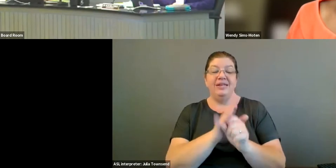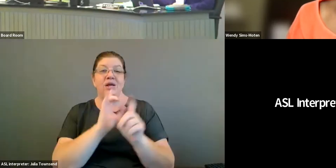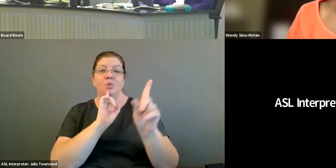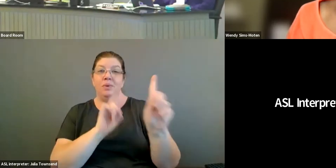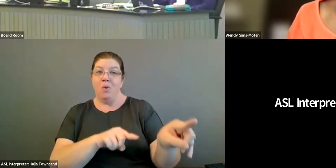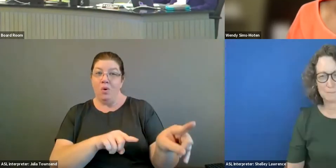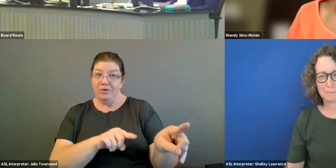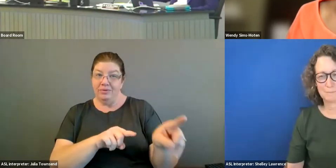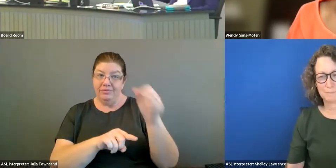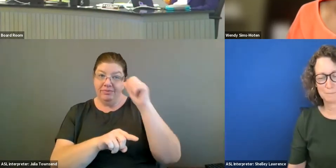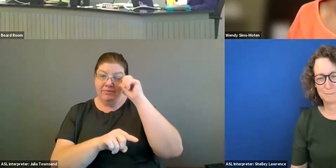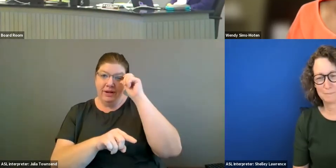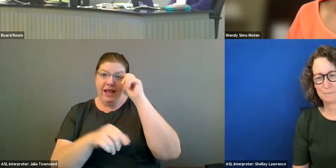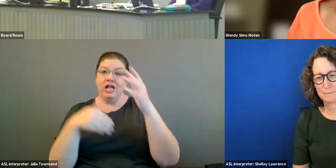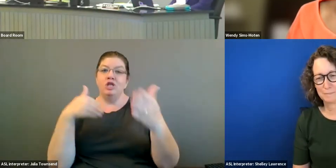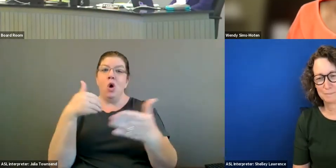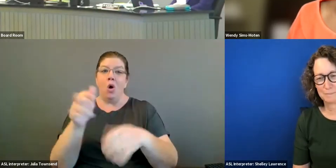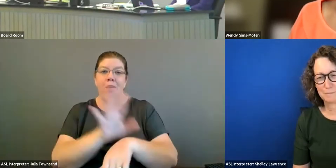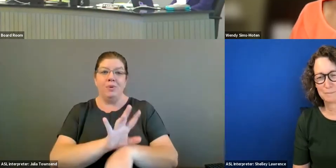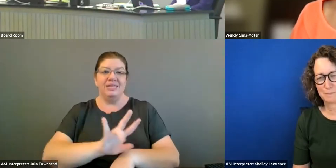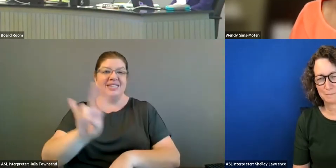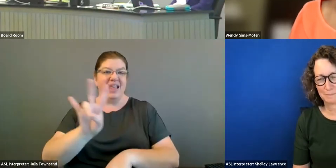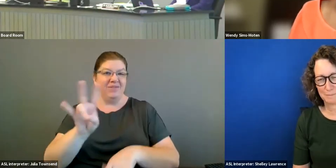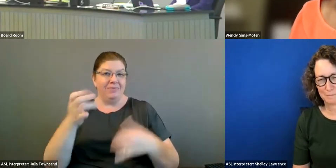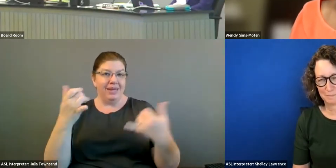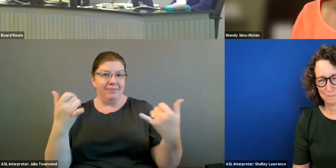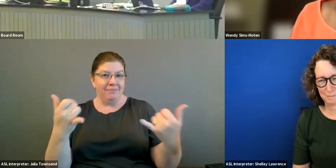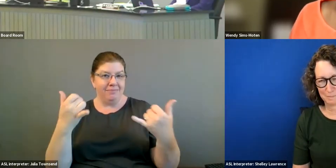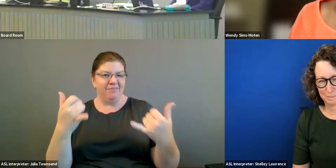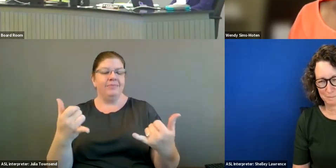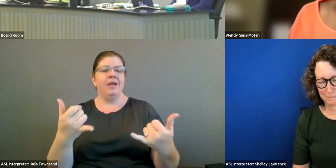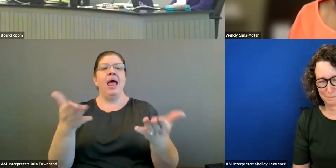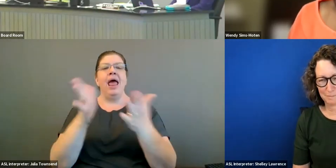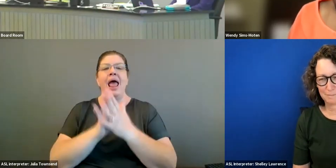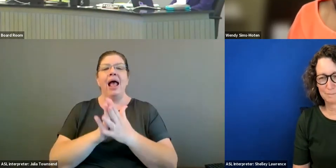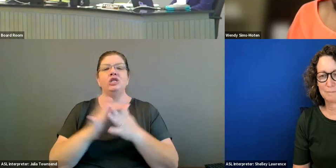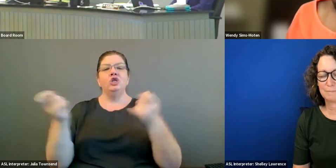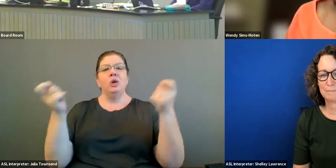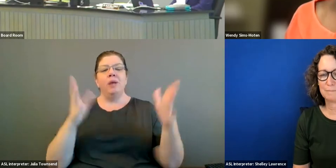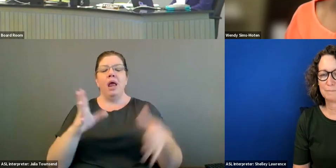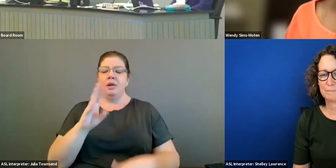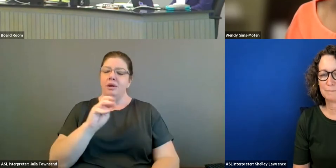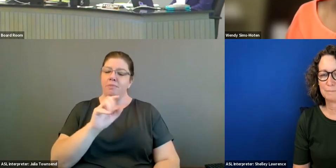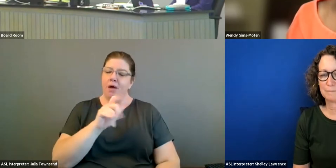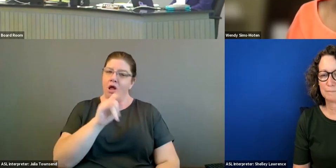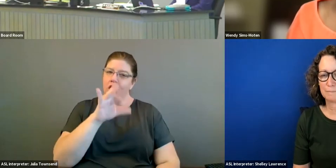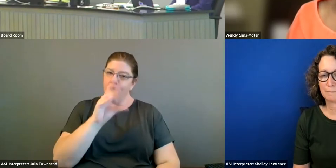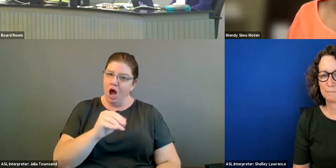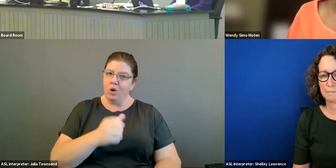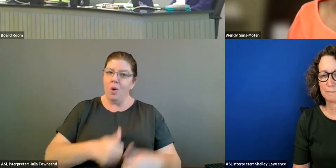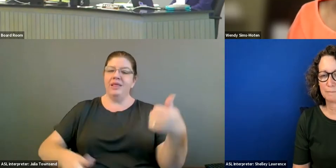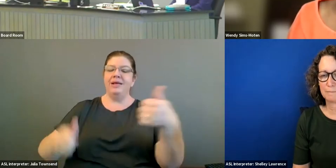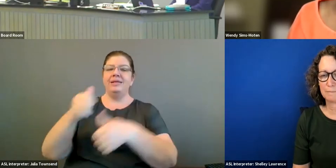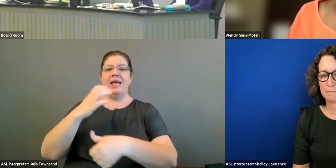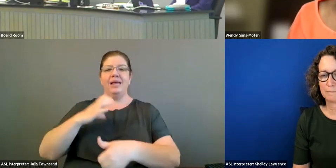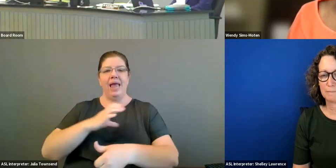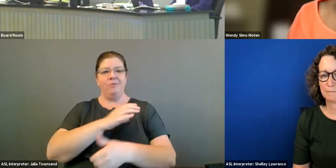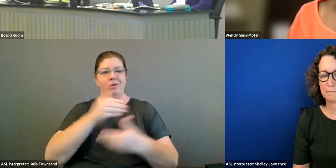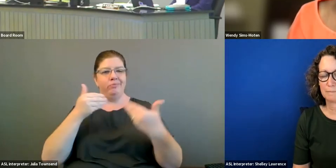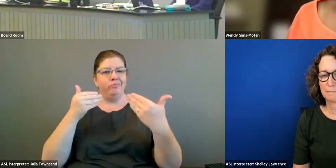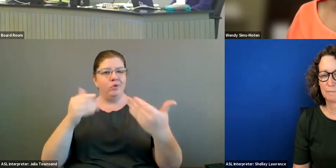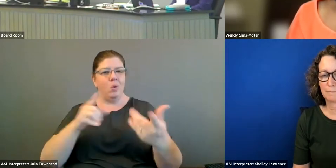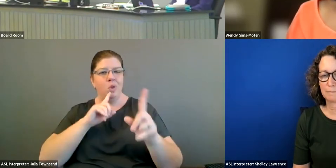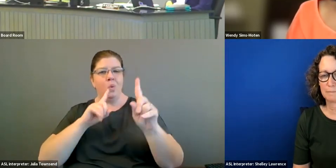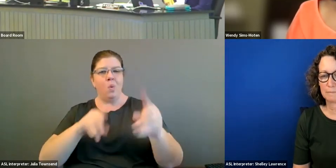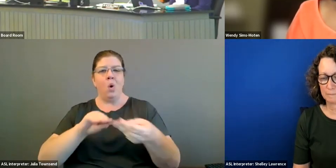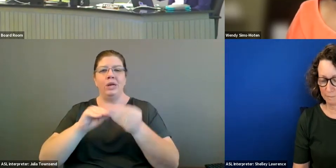report. It's almost 7 p.m. and I will ask Superintendent Maldonado and the Executive Cabinet to proceed with report